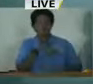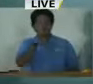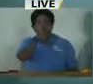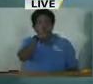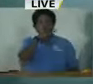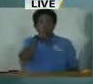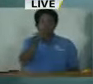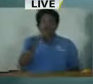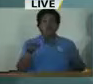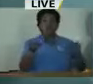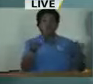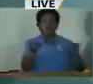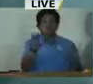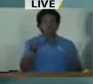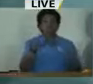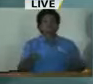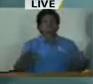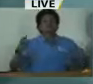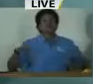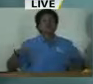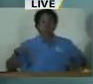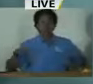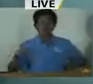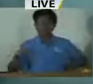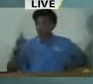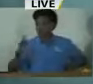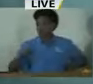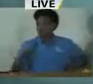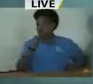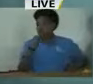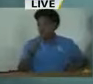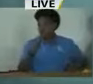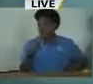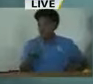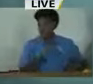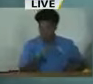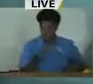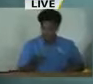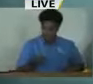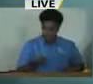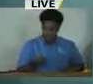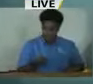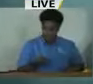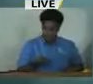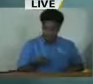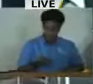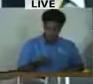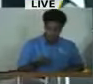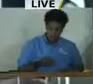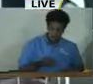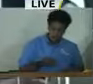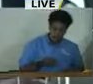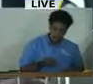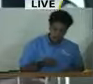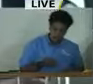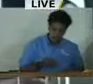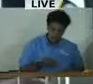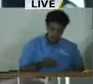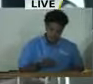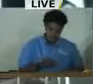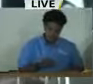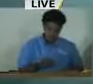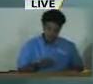actions that this parliament should not tolerate and can take